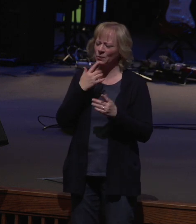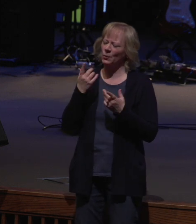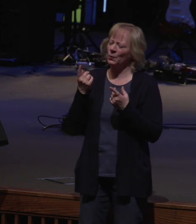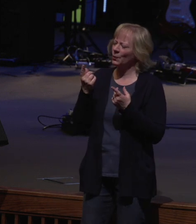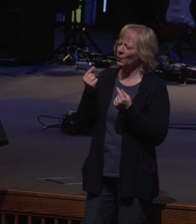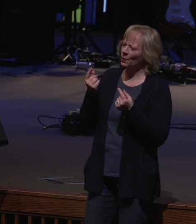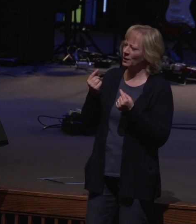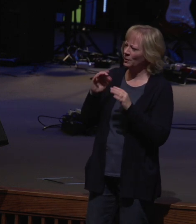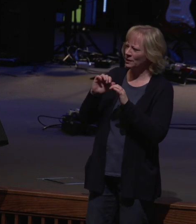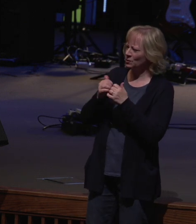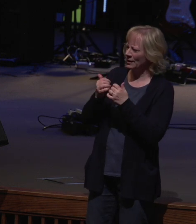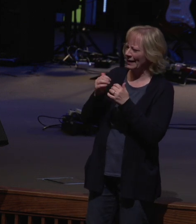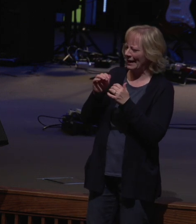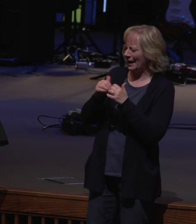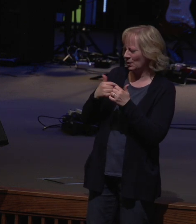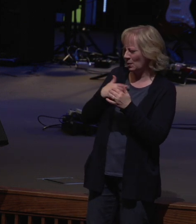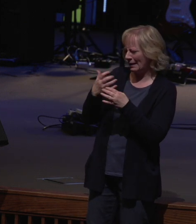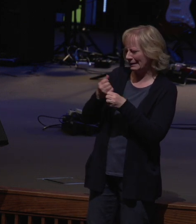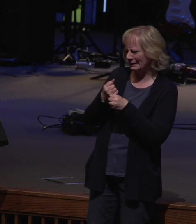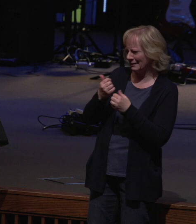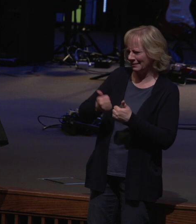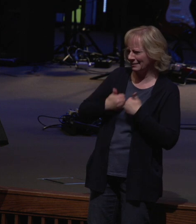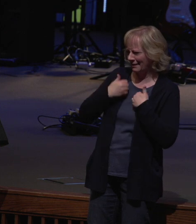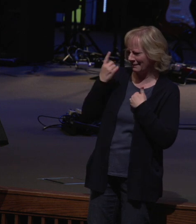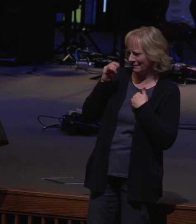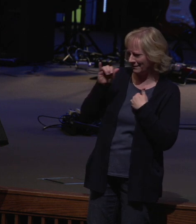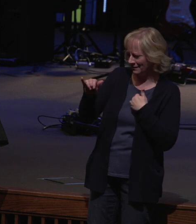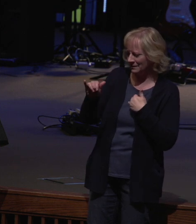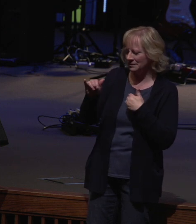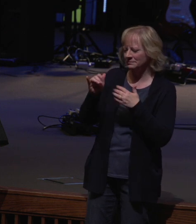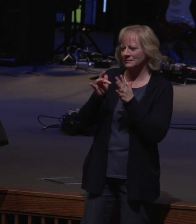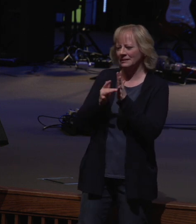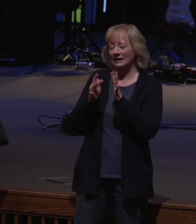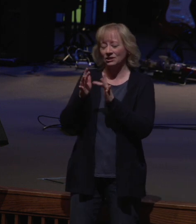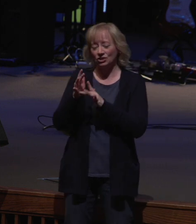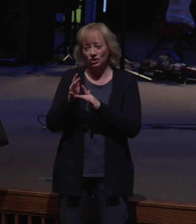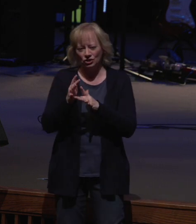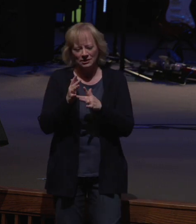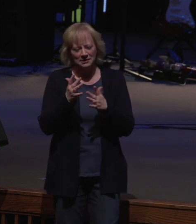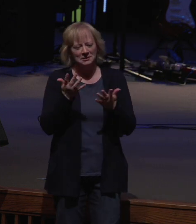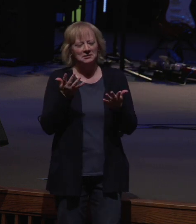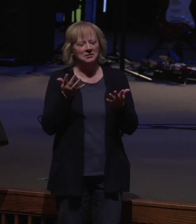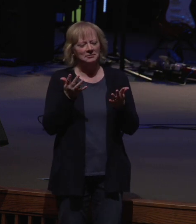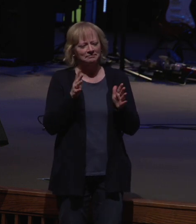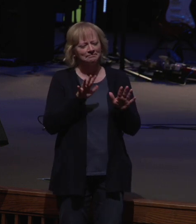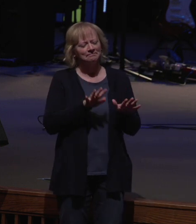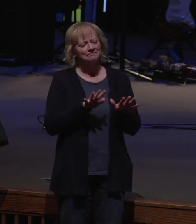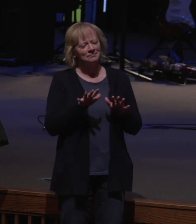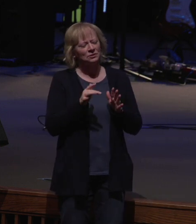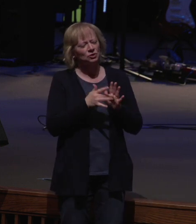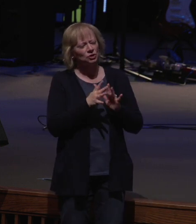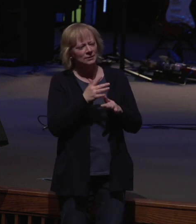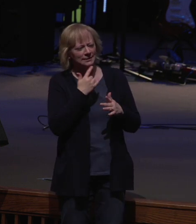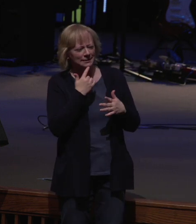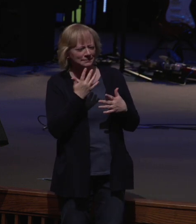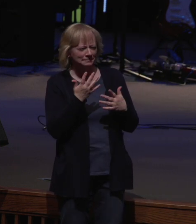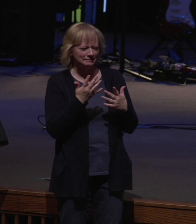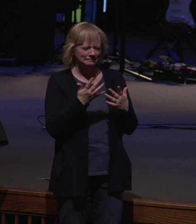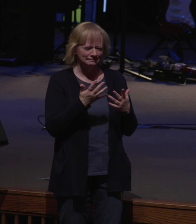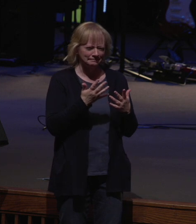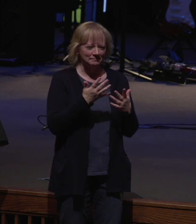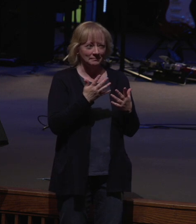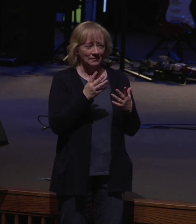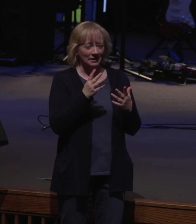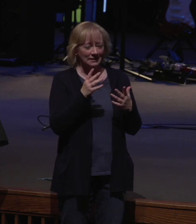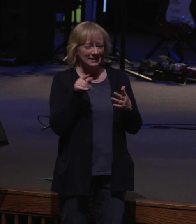life? And Jesus, he's awesome with people. He plays it cool. And so Jesus starts kind of rattling off